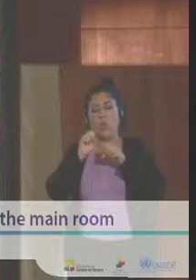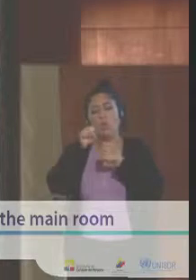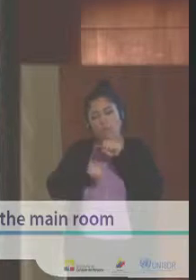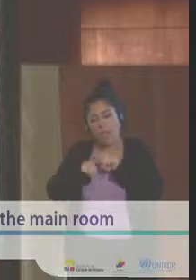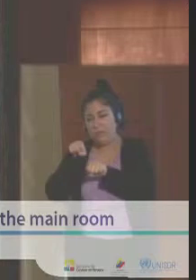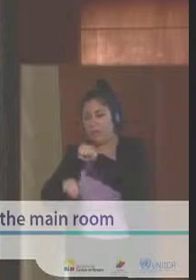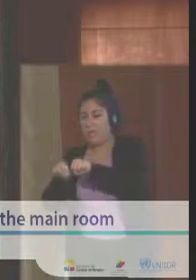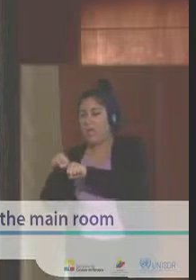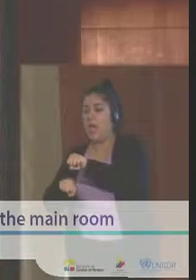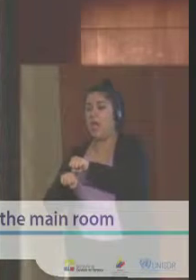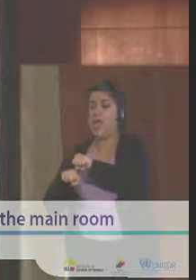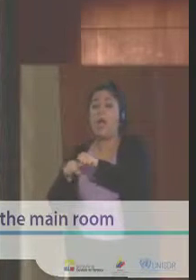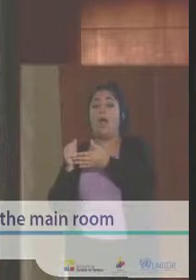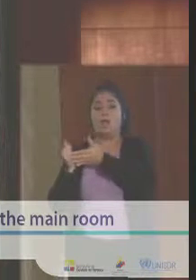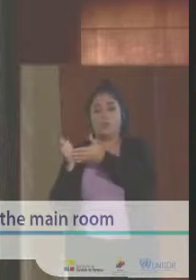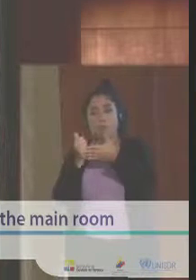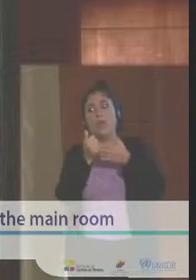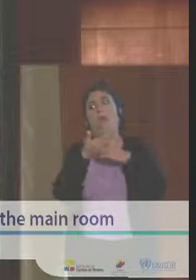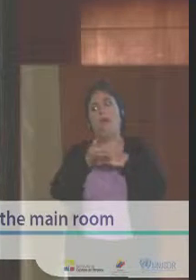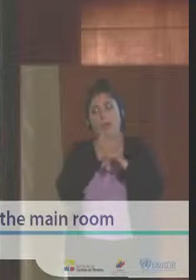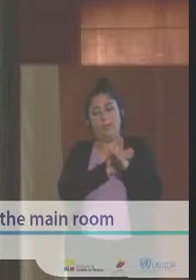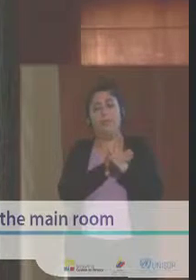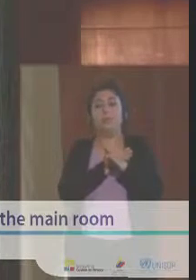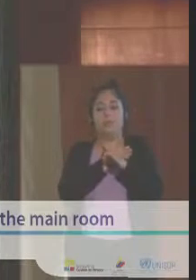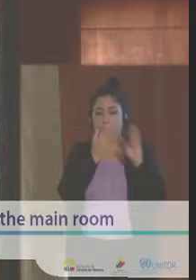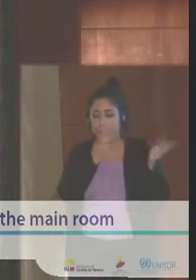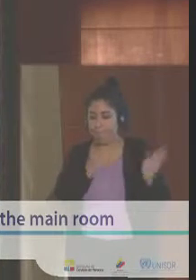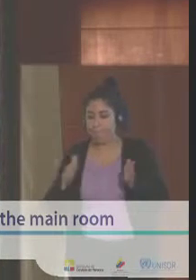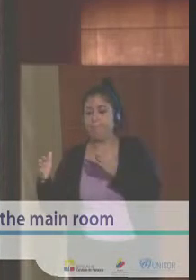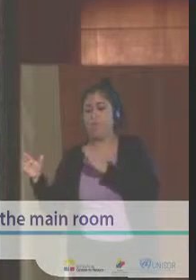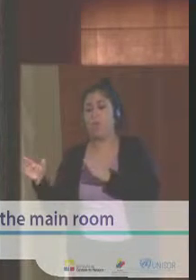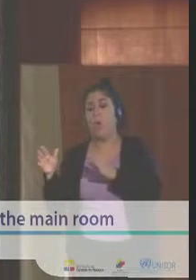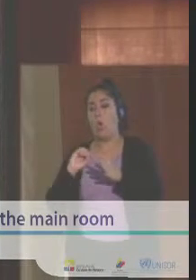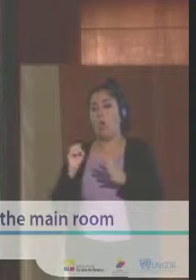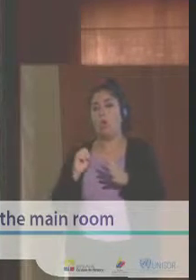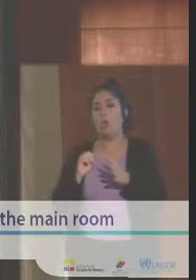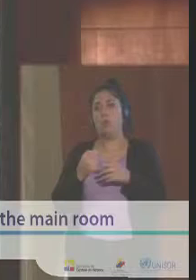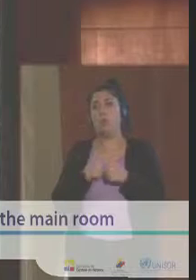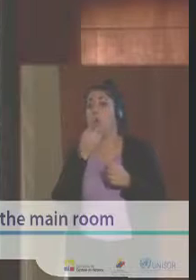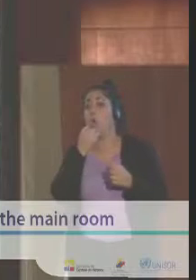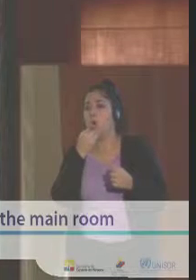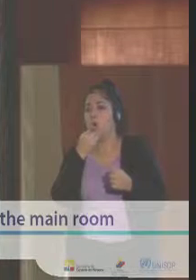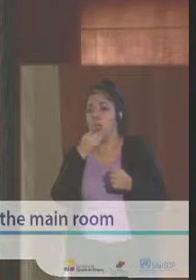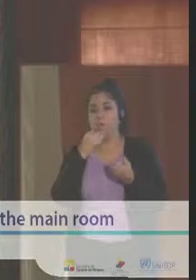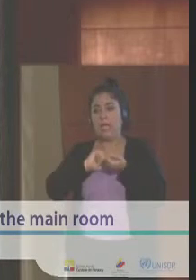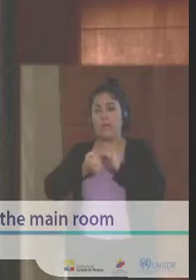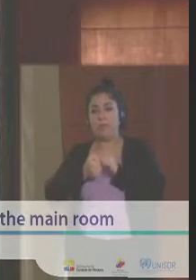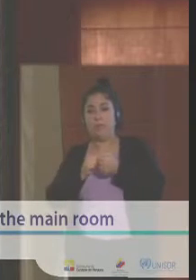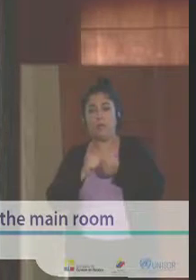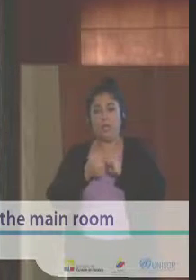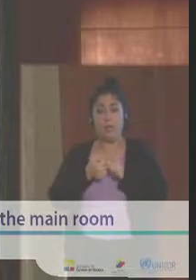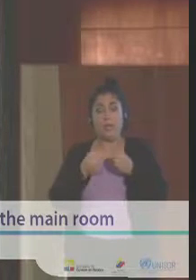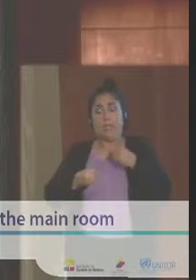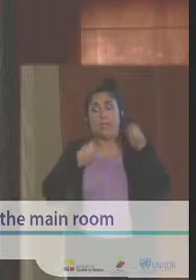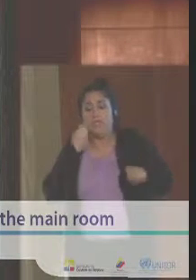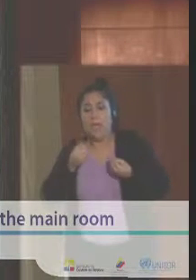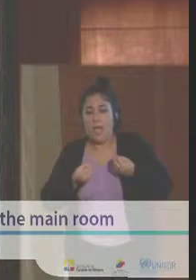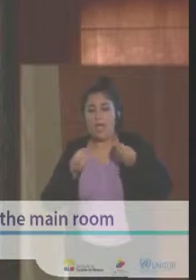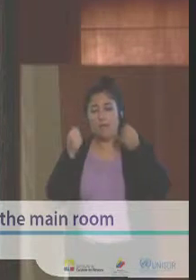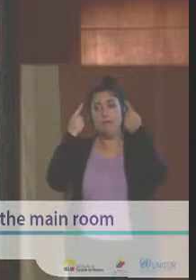a resilience, capacities and warning systems, preparedness for response,